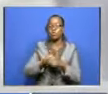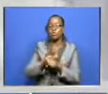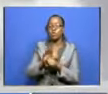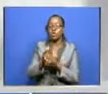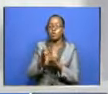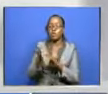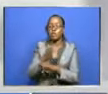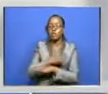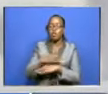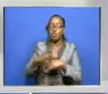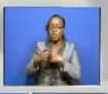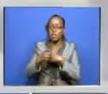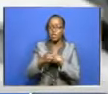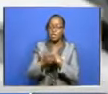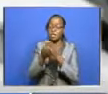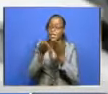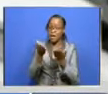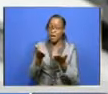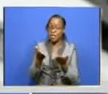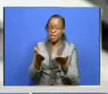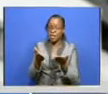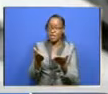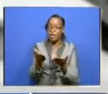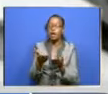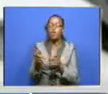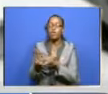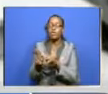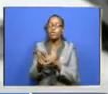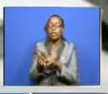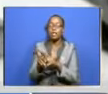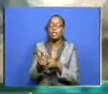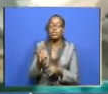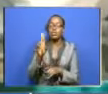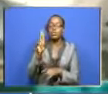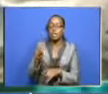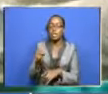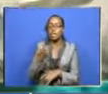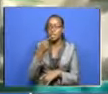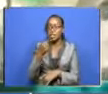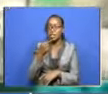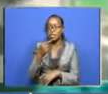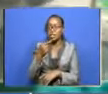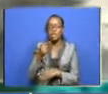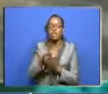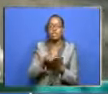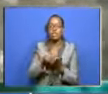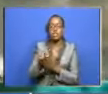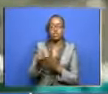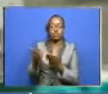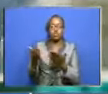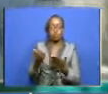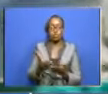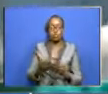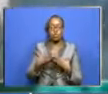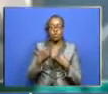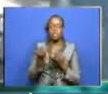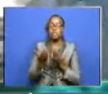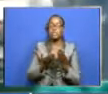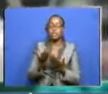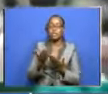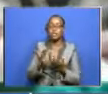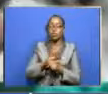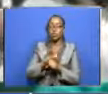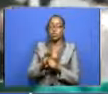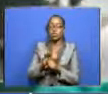a vaccine becomes available. This even as the United Nations says disruption caused to health services because of the pandemic